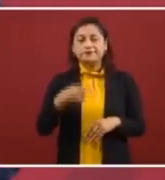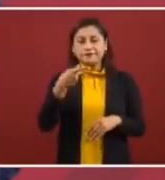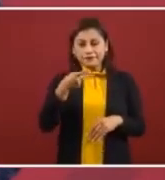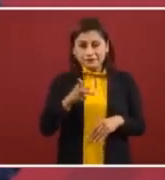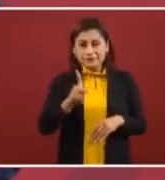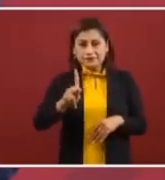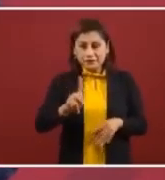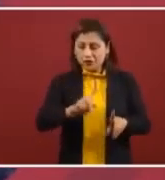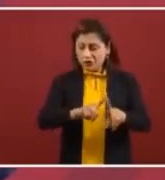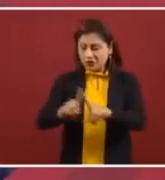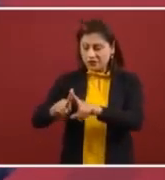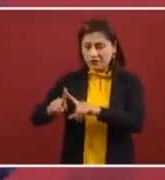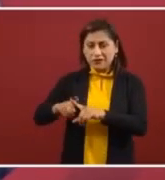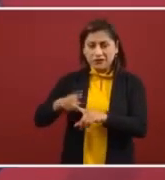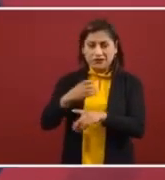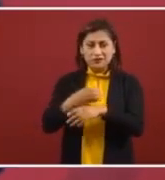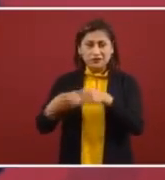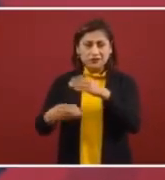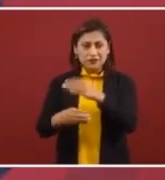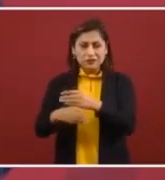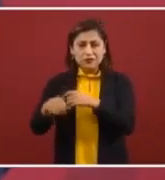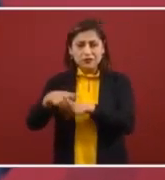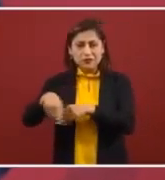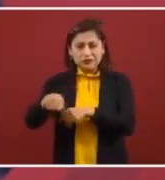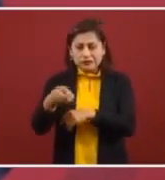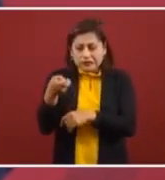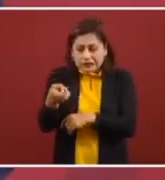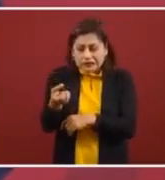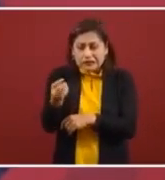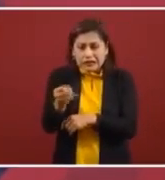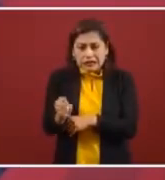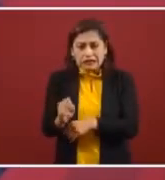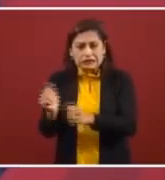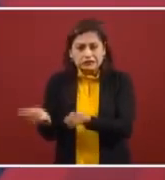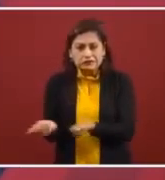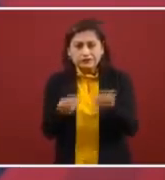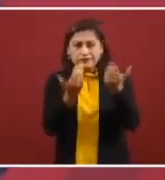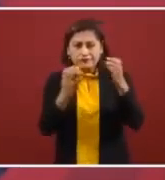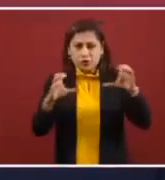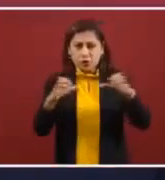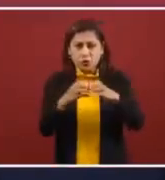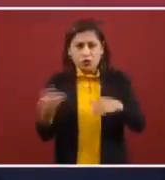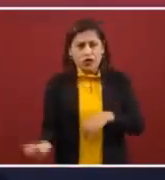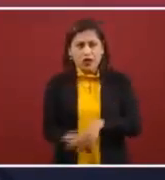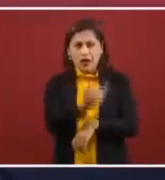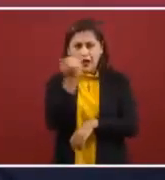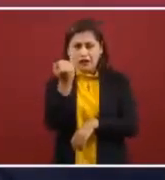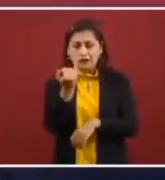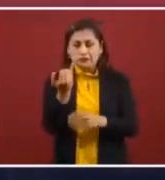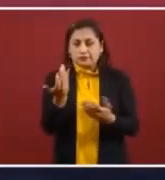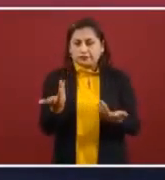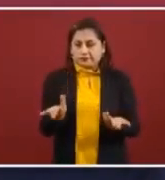but they get to the outskirts. Then how can we not get the medications there?